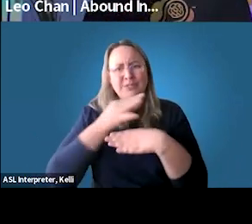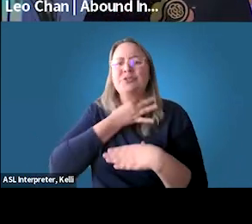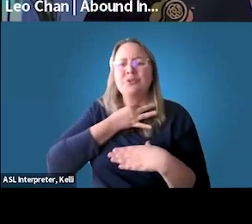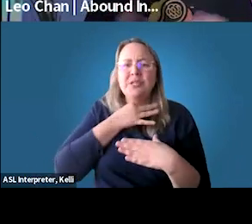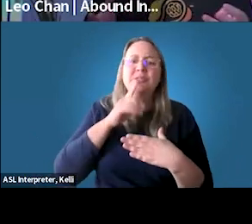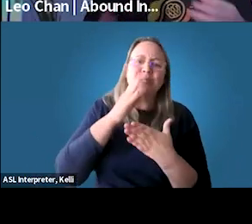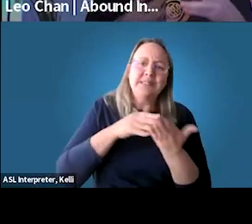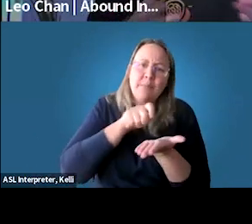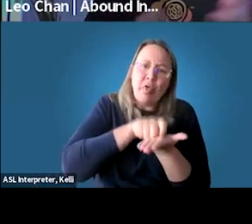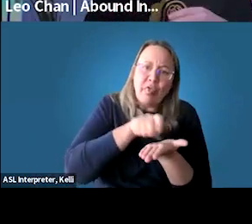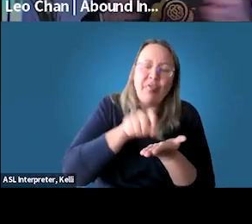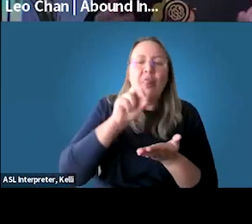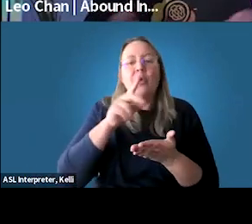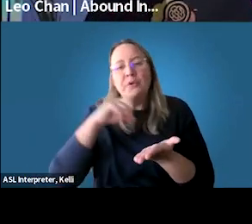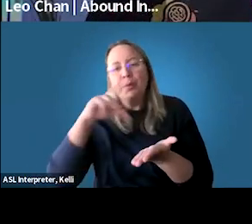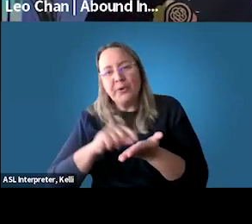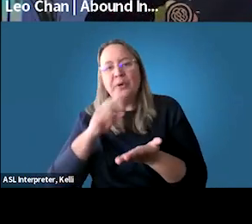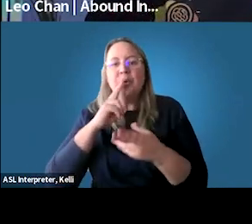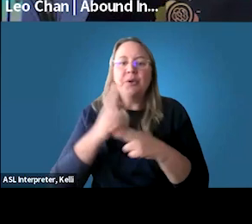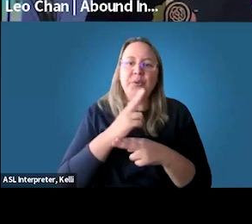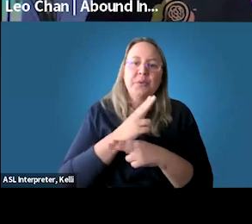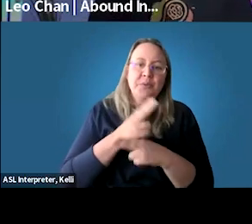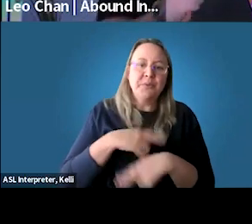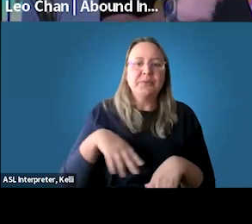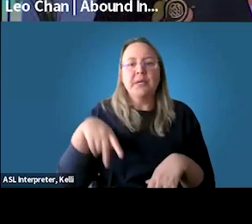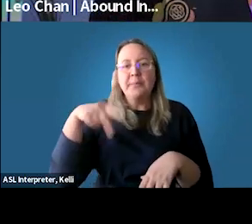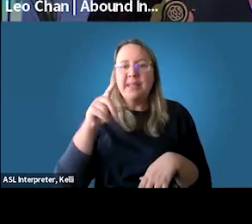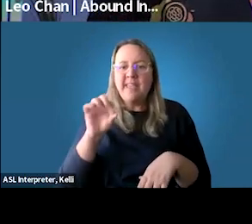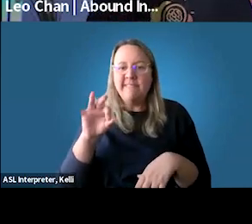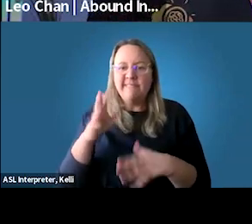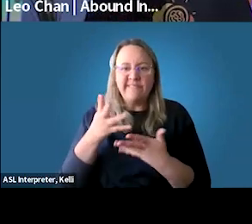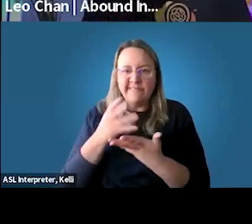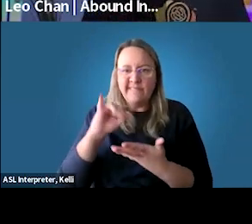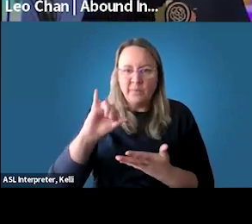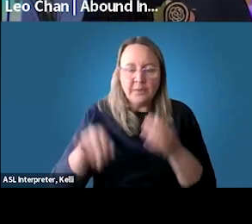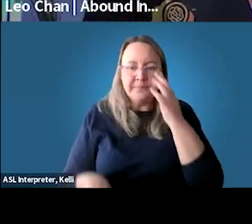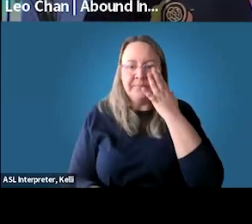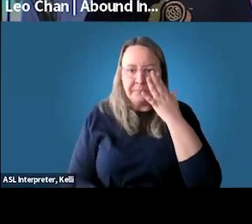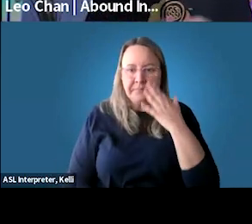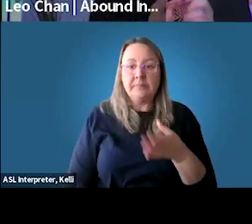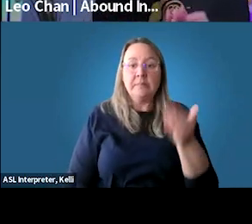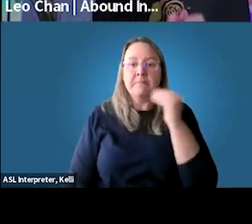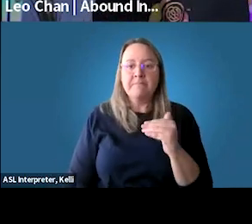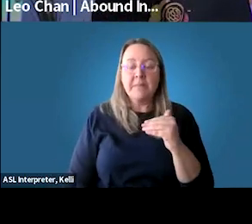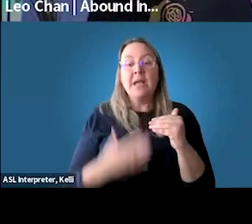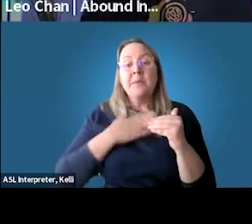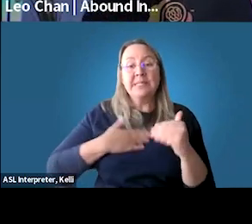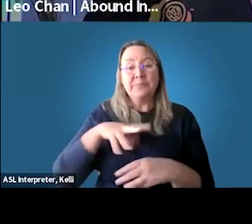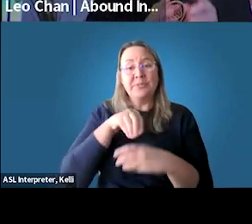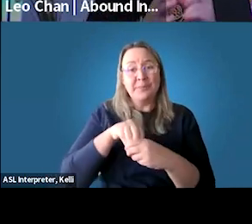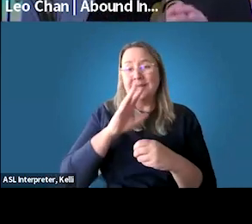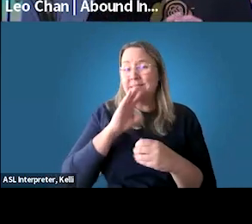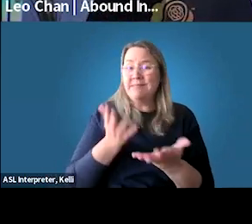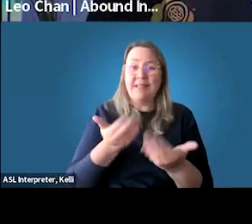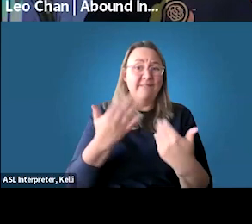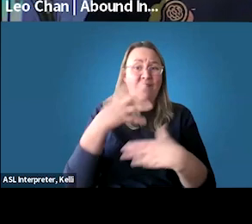writing tools, or you can print it out, or you can use an interactive PDF. So thanks for throwing it in there, Tristan. Second is, please participate and engage.